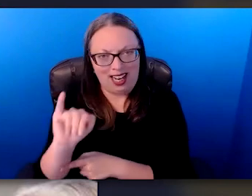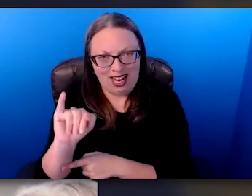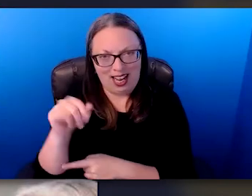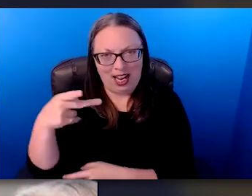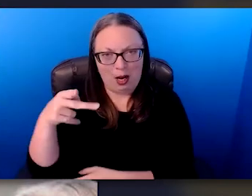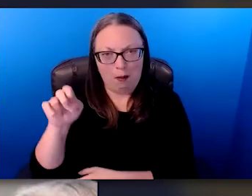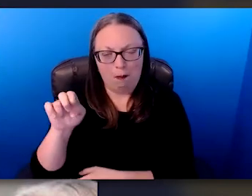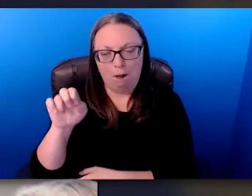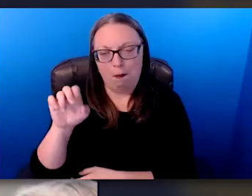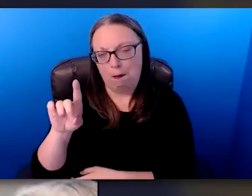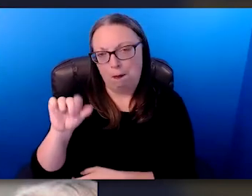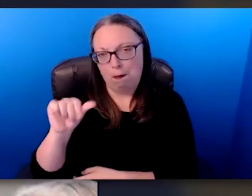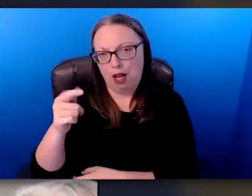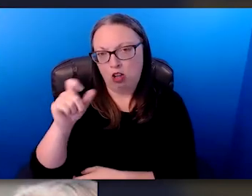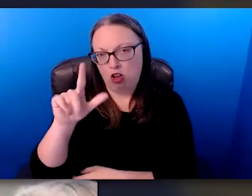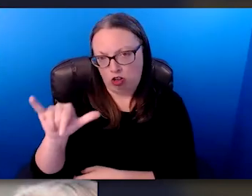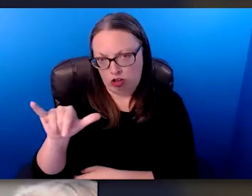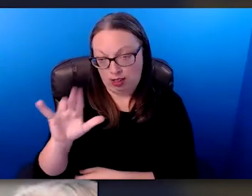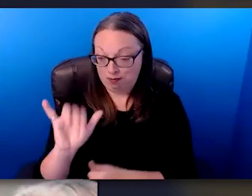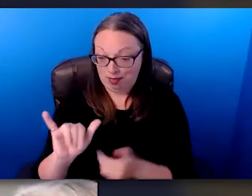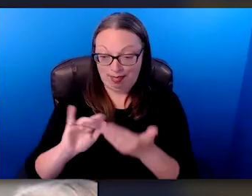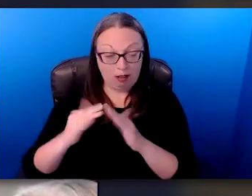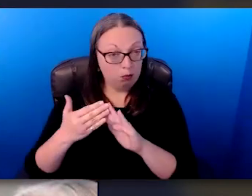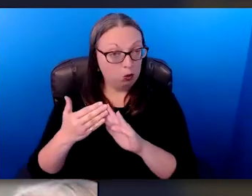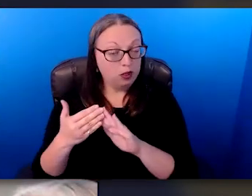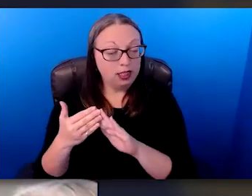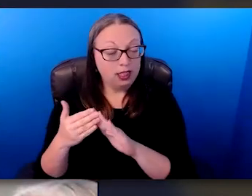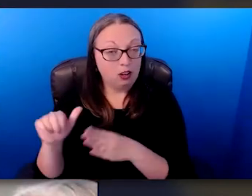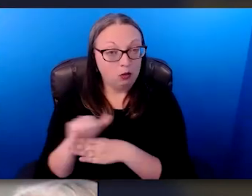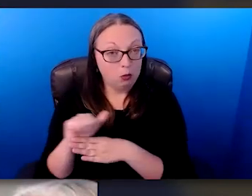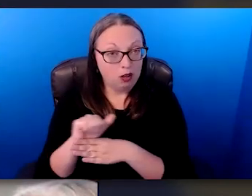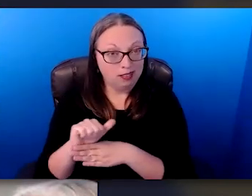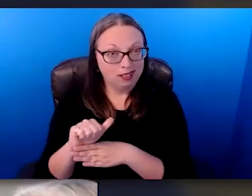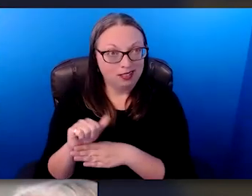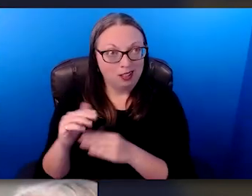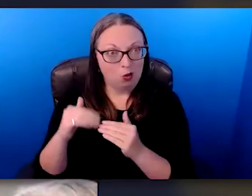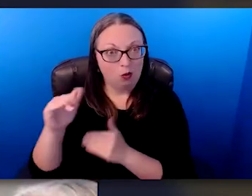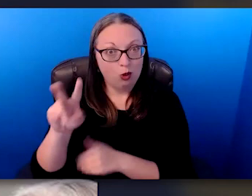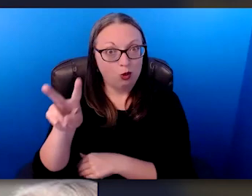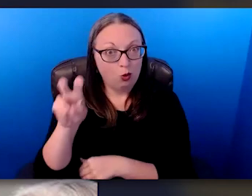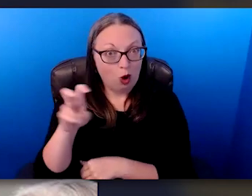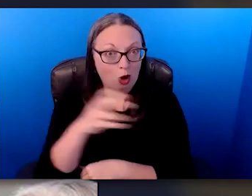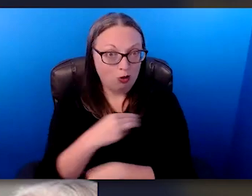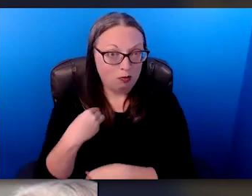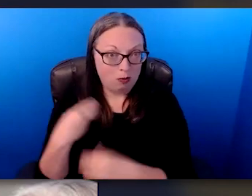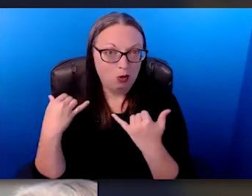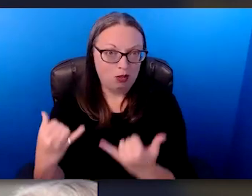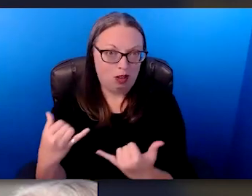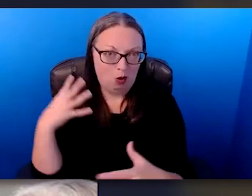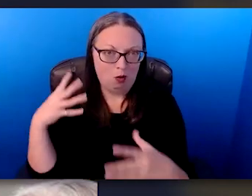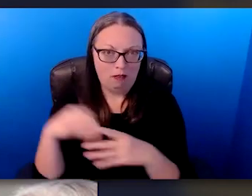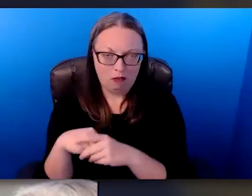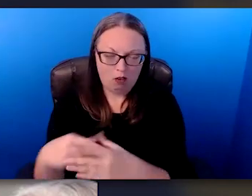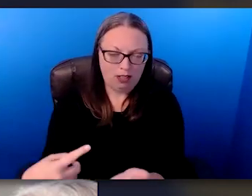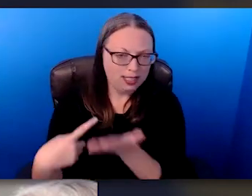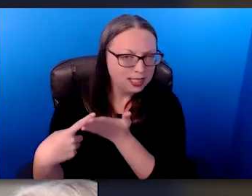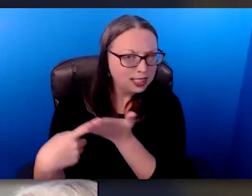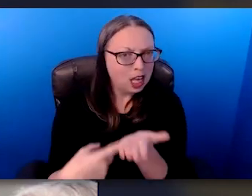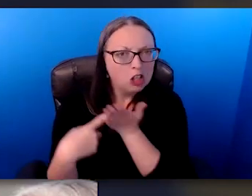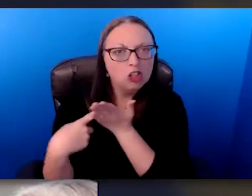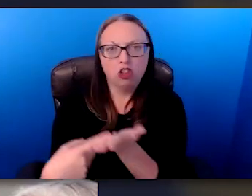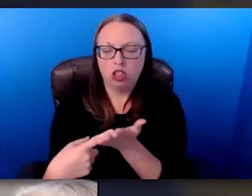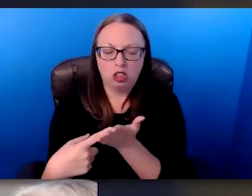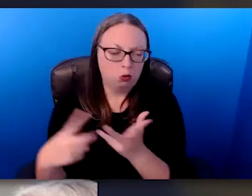of practice now has well over 200 members who are actively engaged in sort of ongoing discussion, who meet up